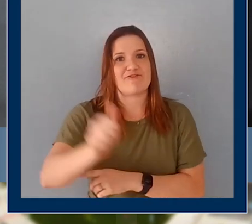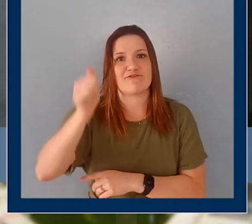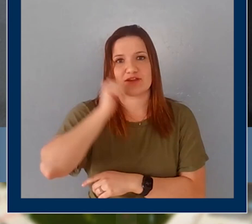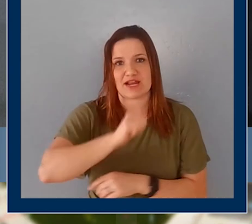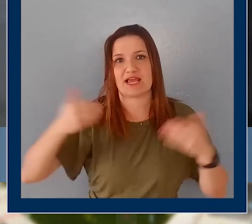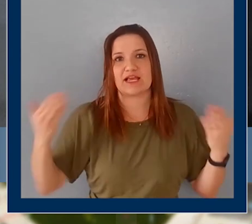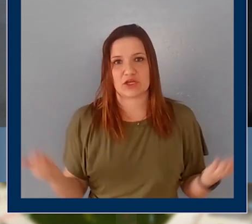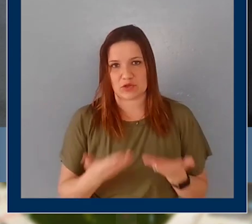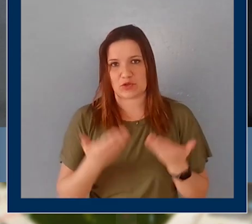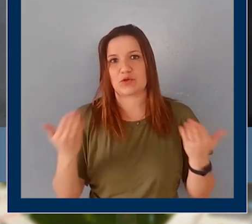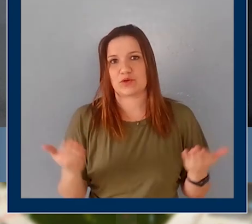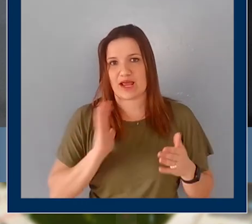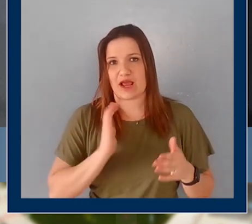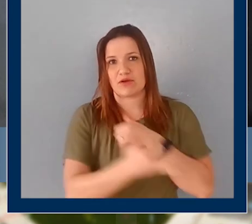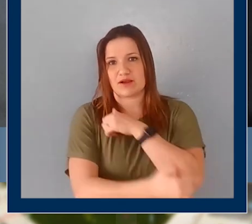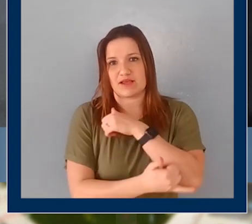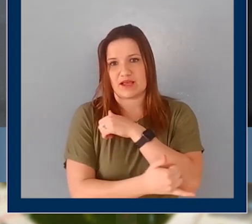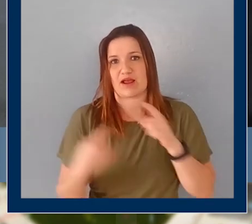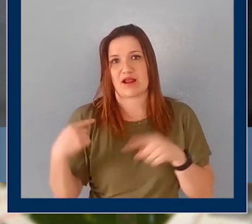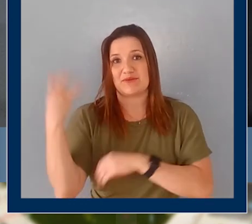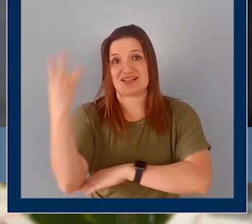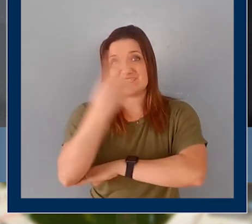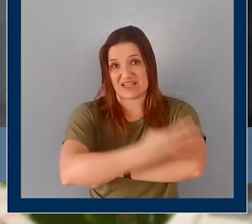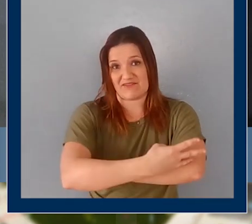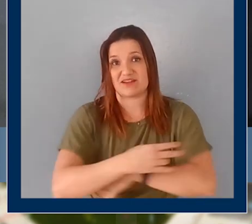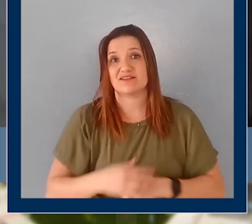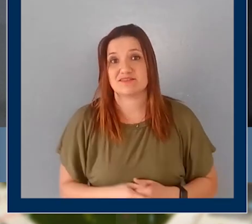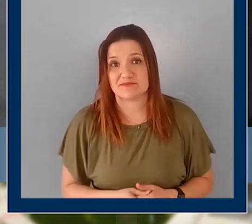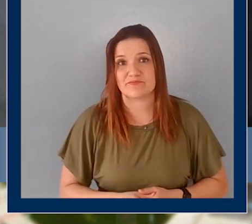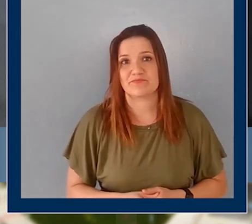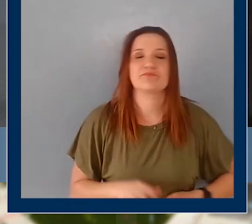last 7 days at the county level, our positivity rate is at